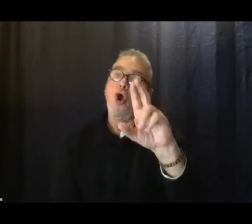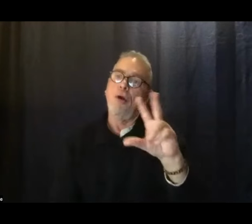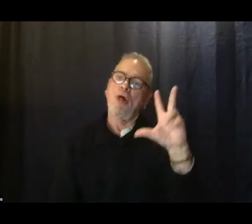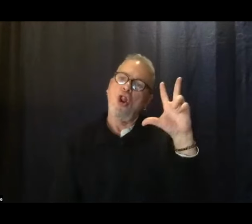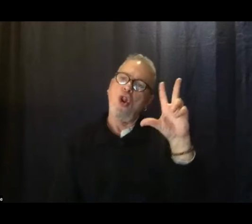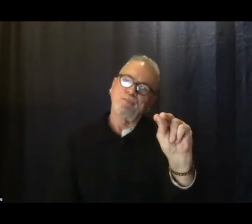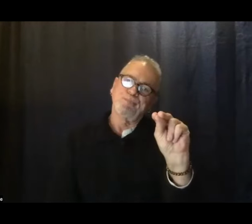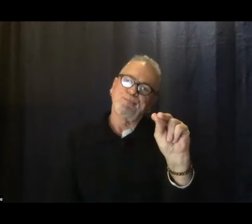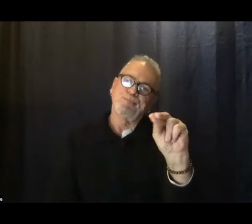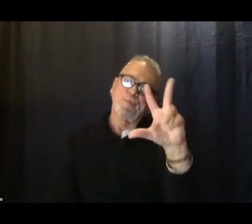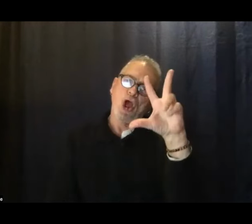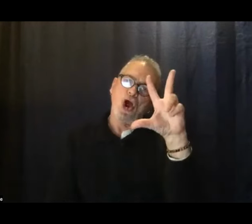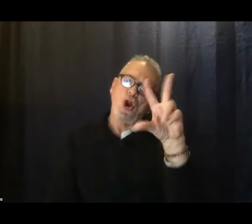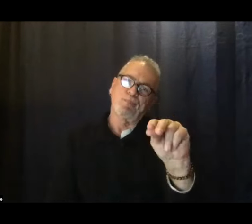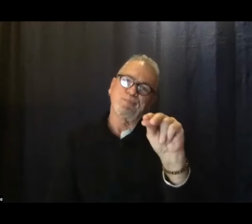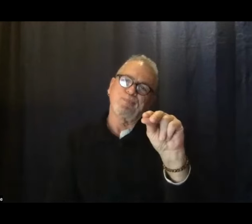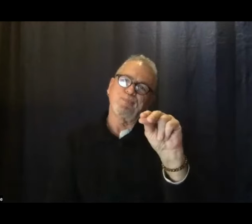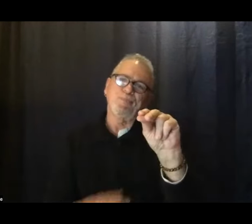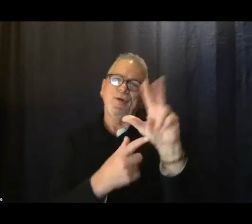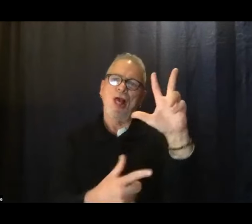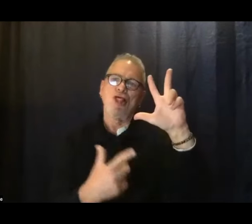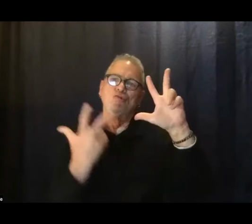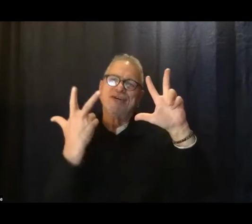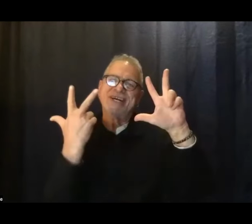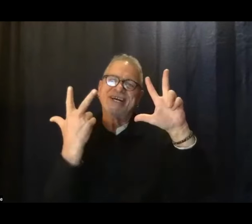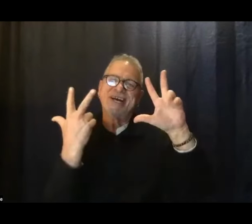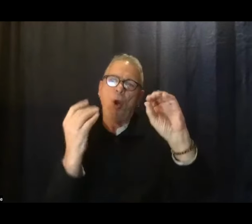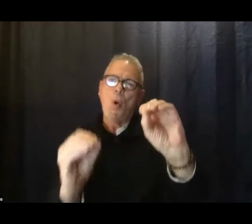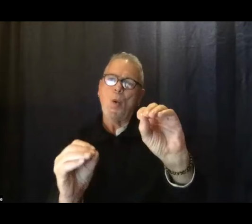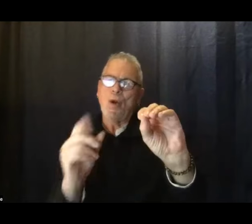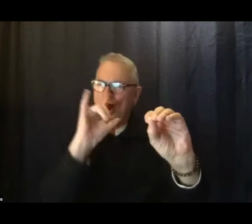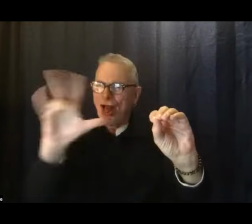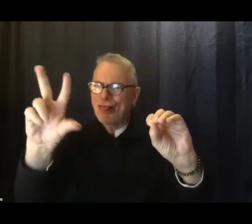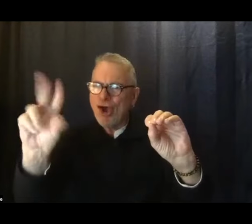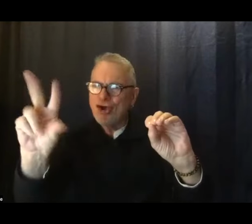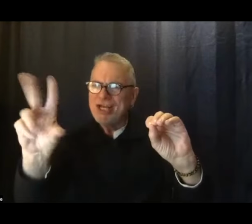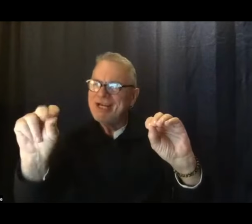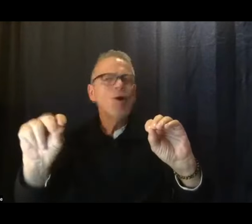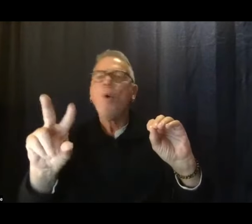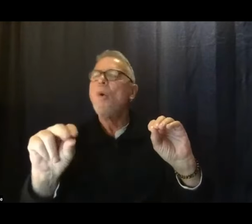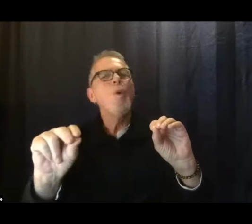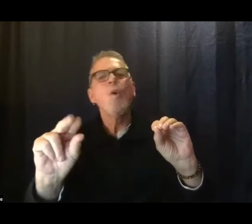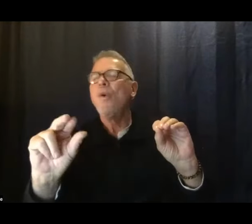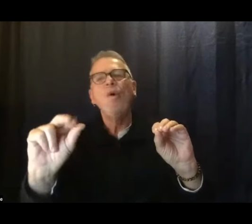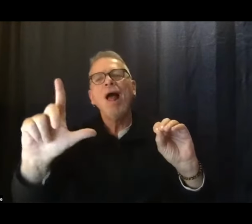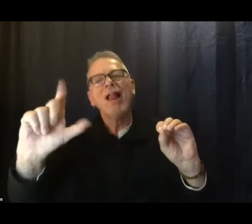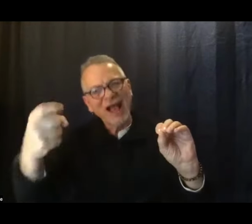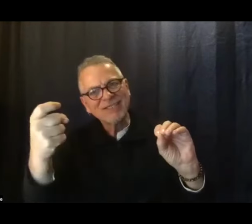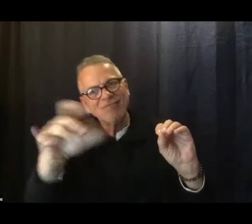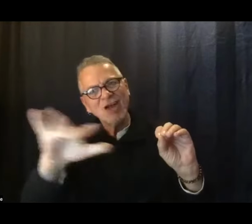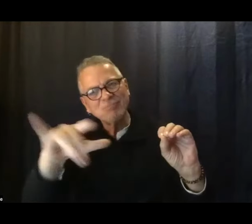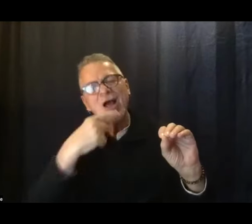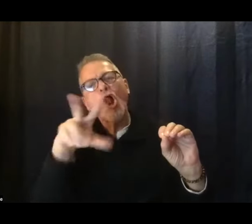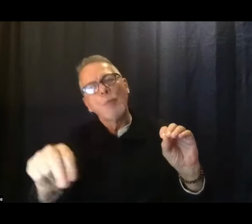orientation changes. No. Or it could be no. Nope. So from the 3 to the O. It looks like